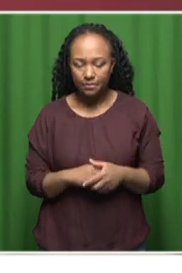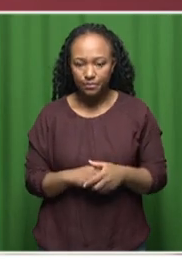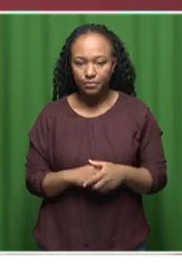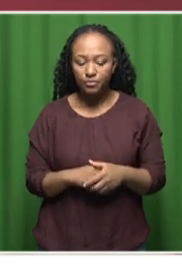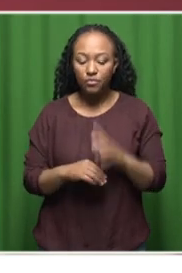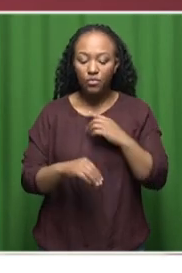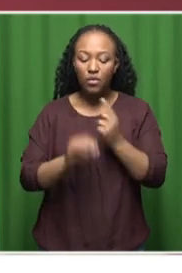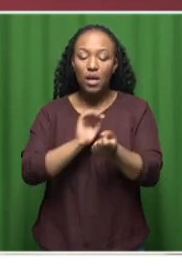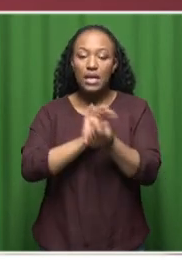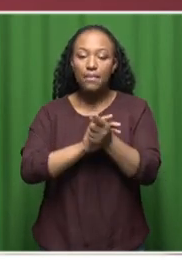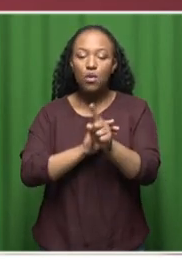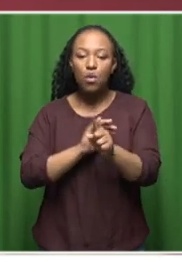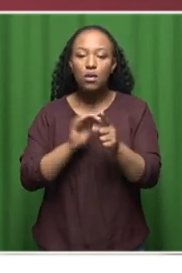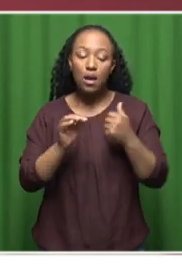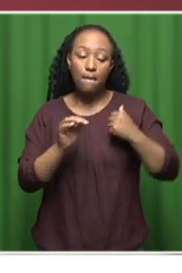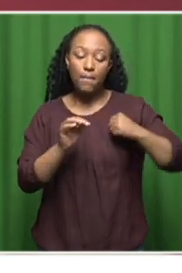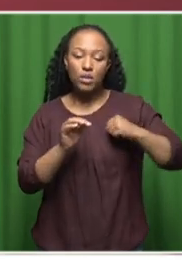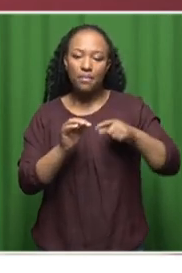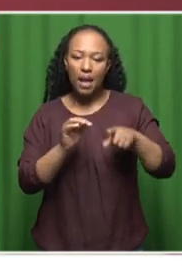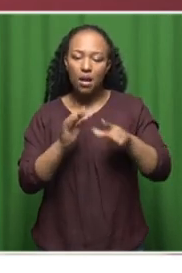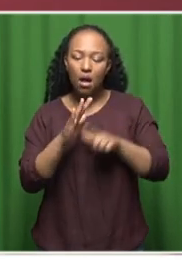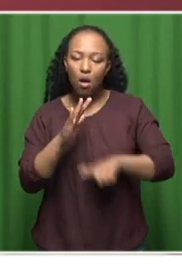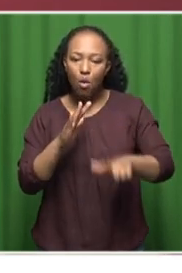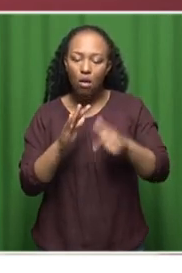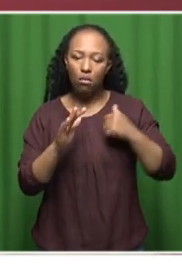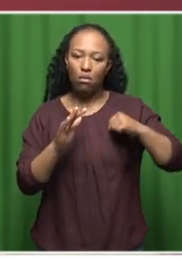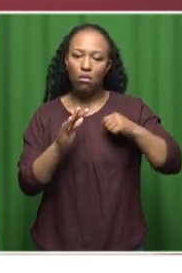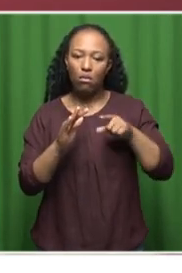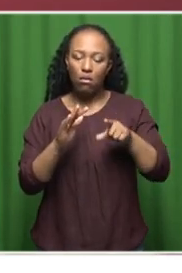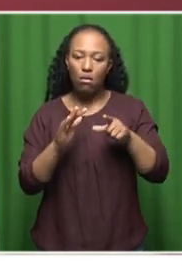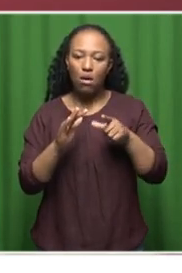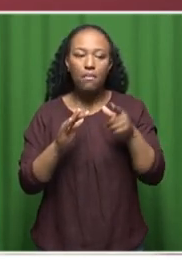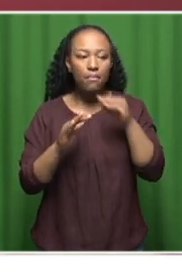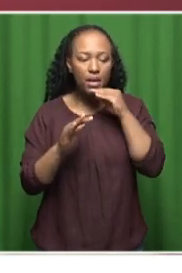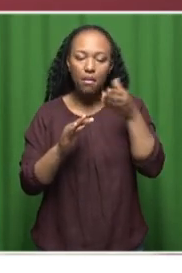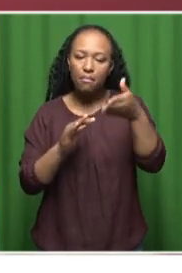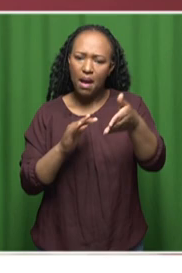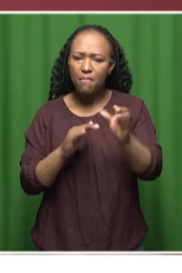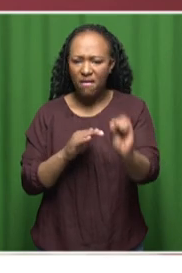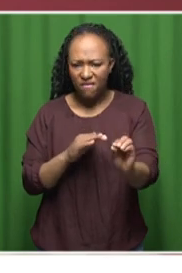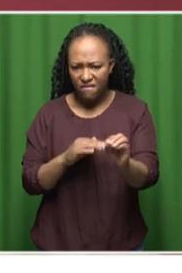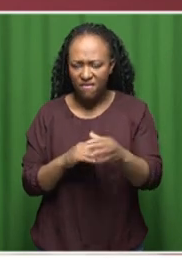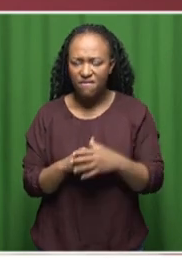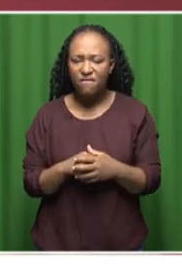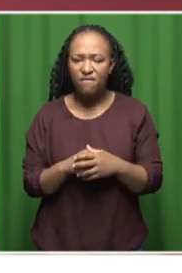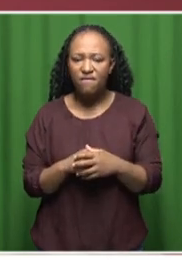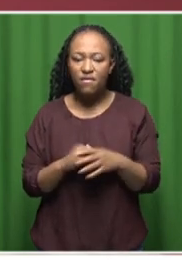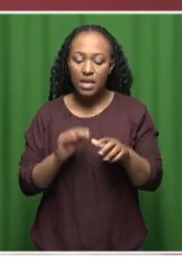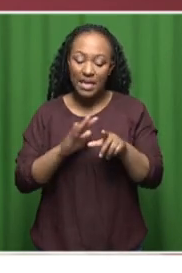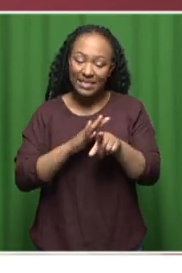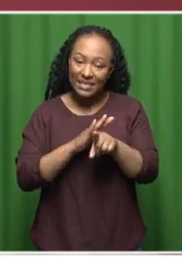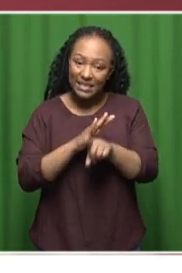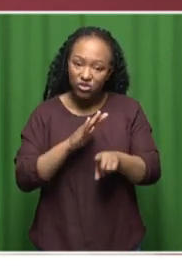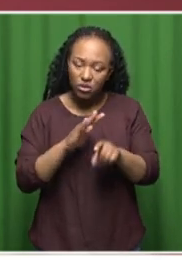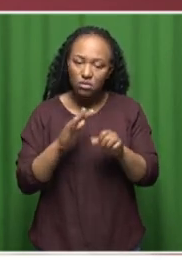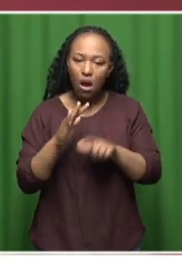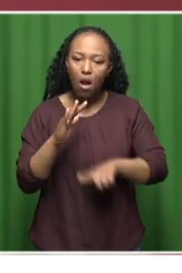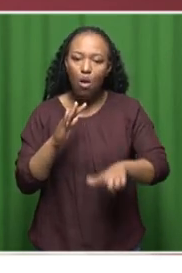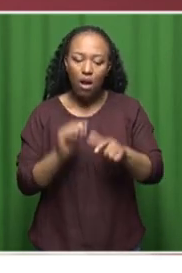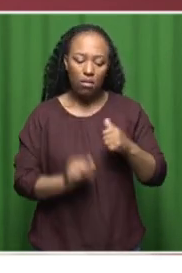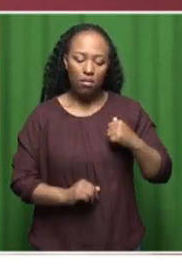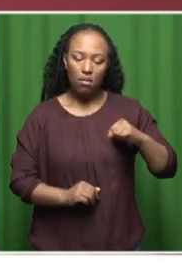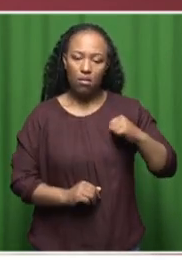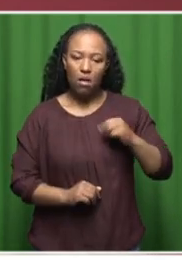that those municipalities, local municipalities, cease to exist. With the district, the local municipalities